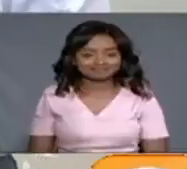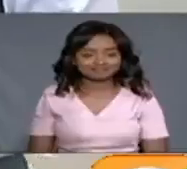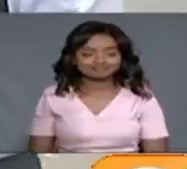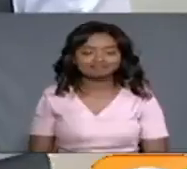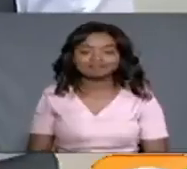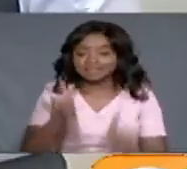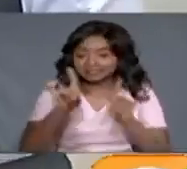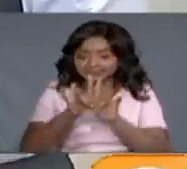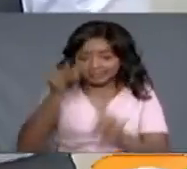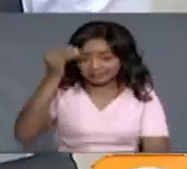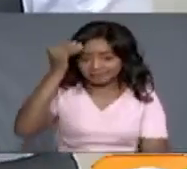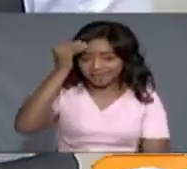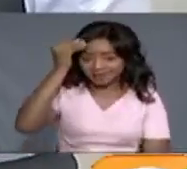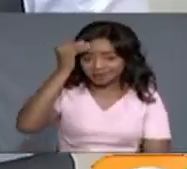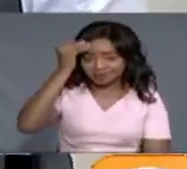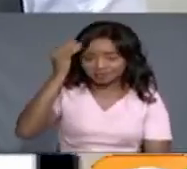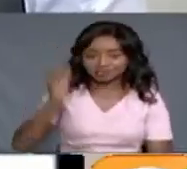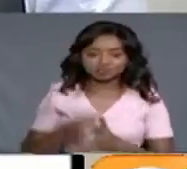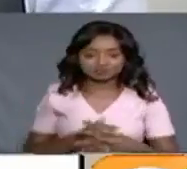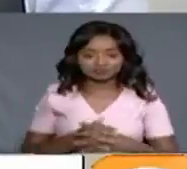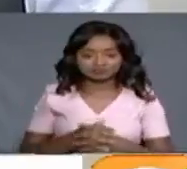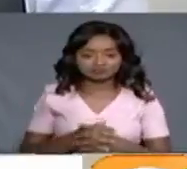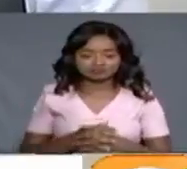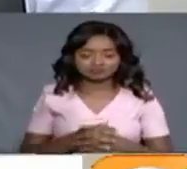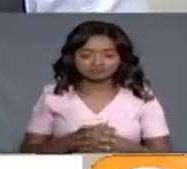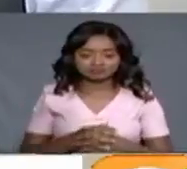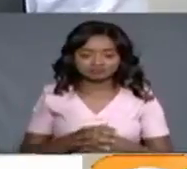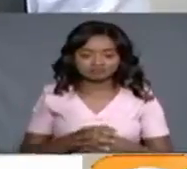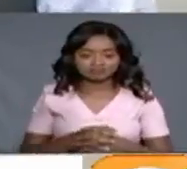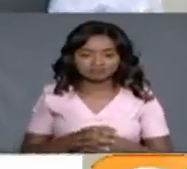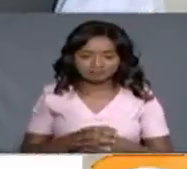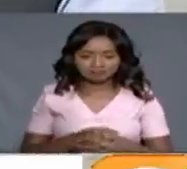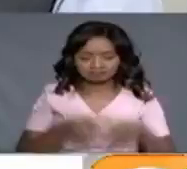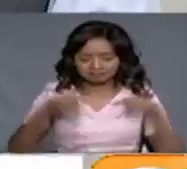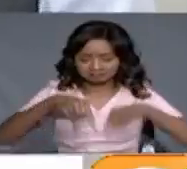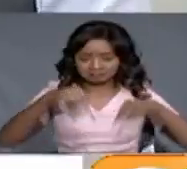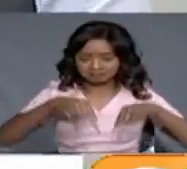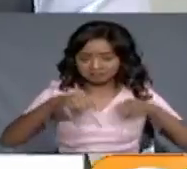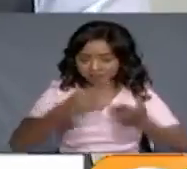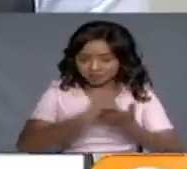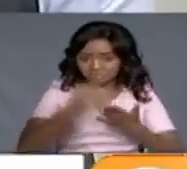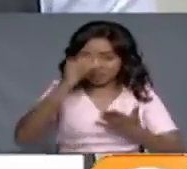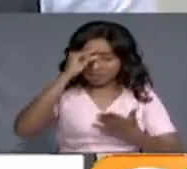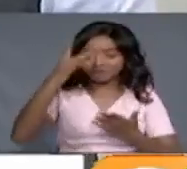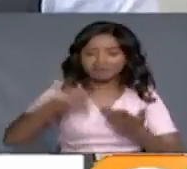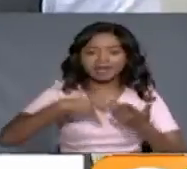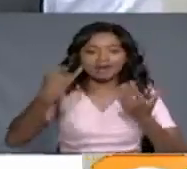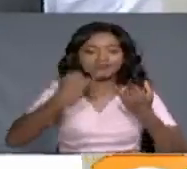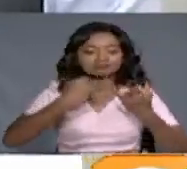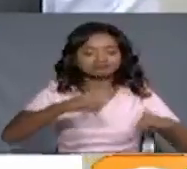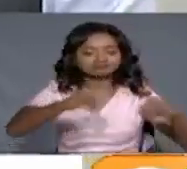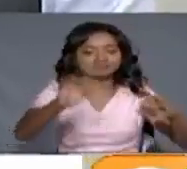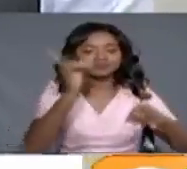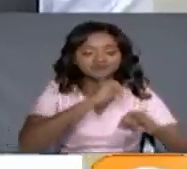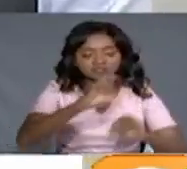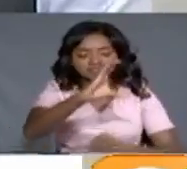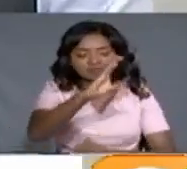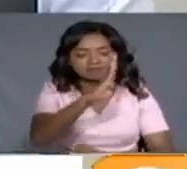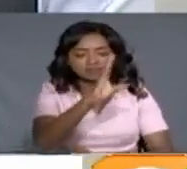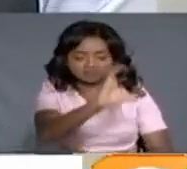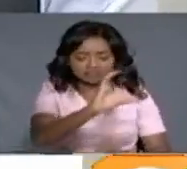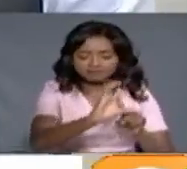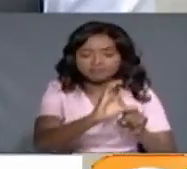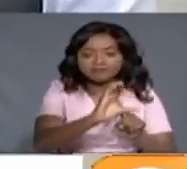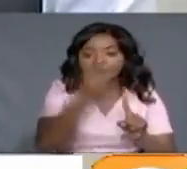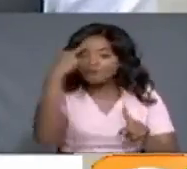education. And the government earlier this week rolled out the competency-based curriculum, CBC, for grade 4 learners. Learners are expected to